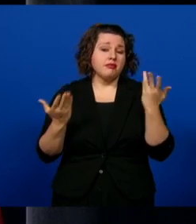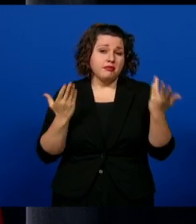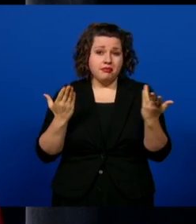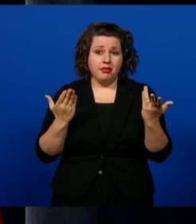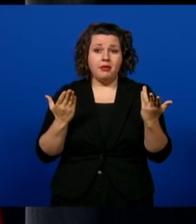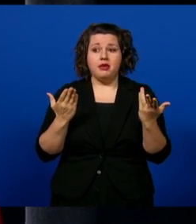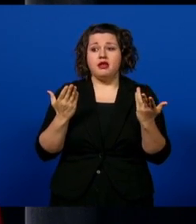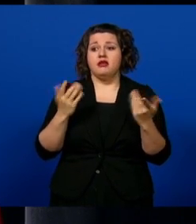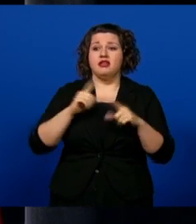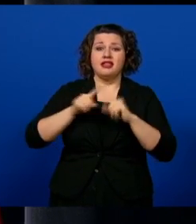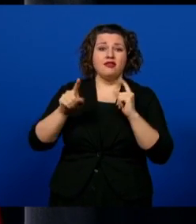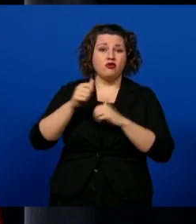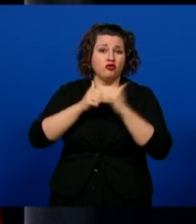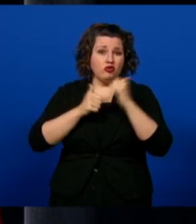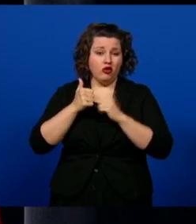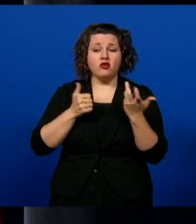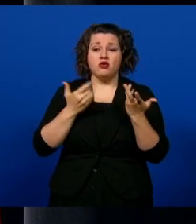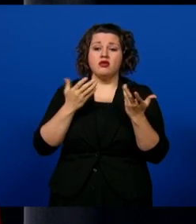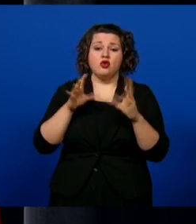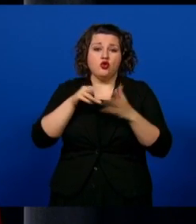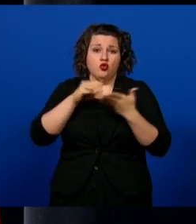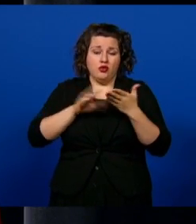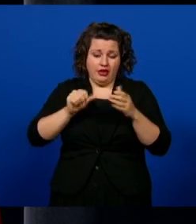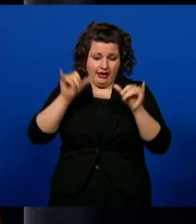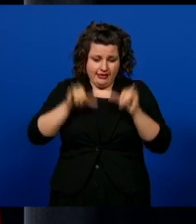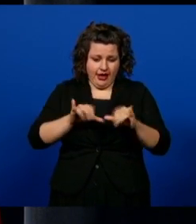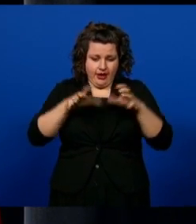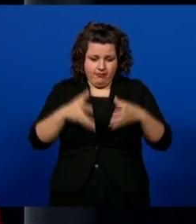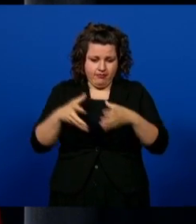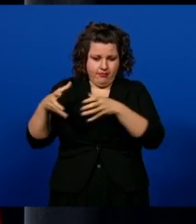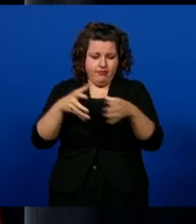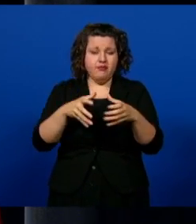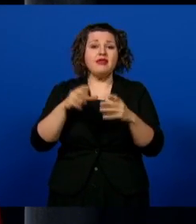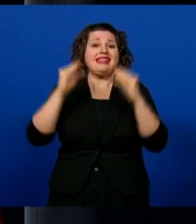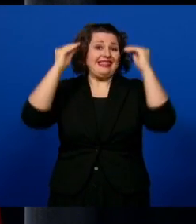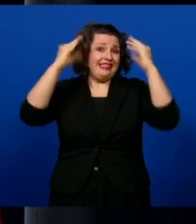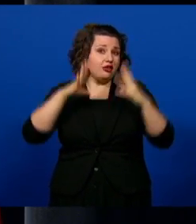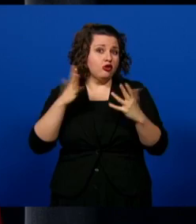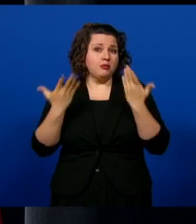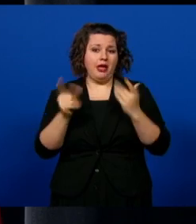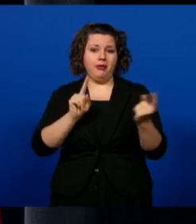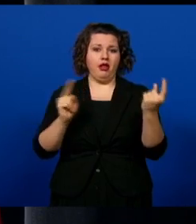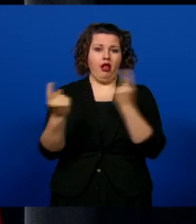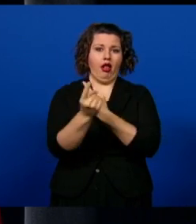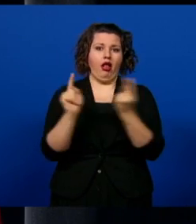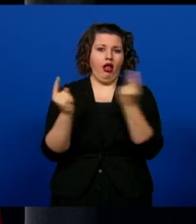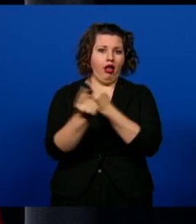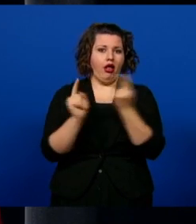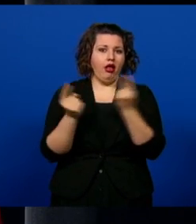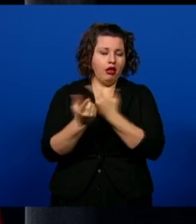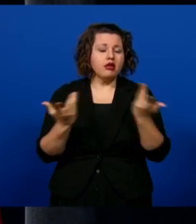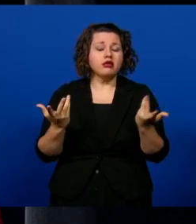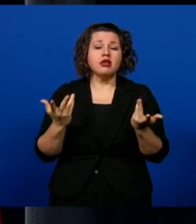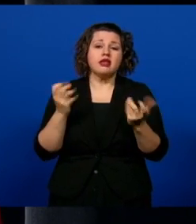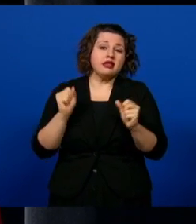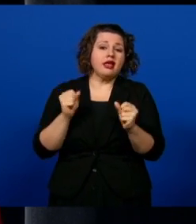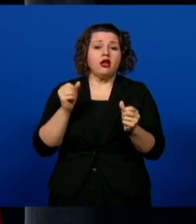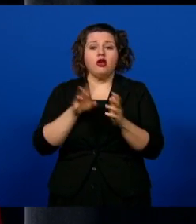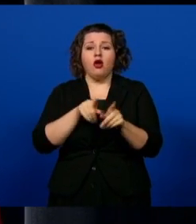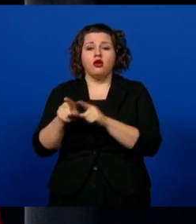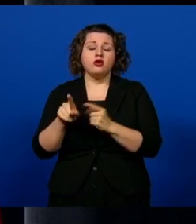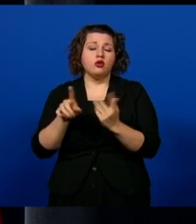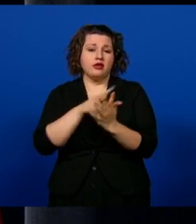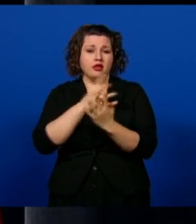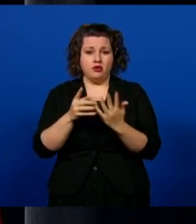cohorts while staff rotate, or connect through an online learning platform with scheduled one-on-one opportunities for direct learning support